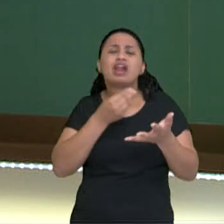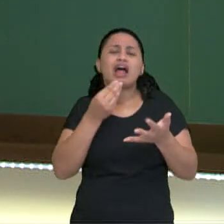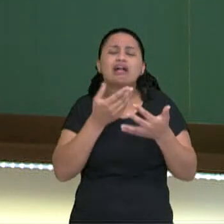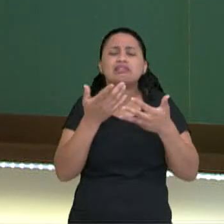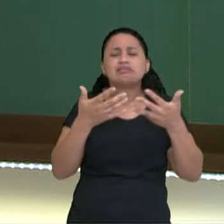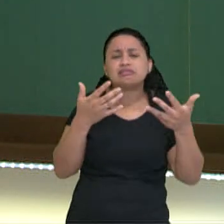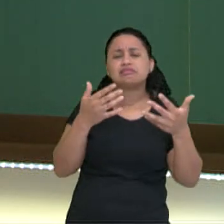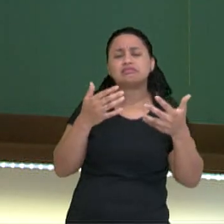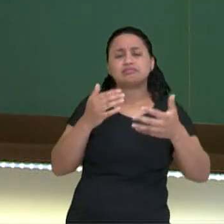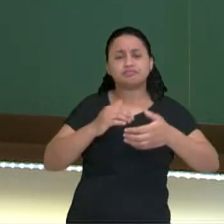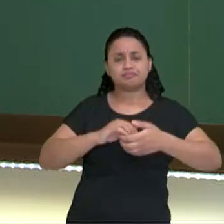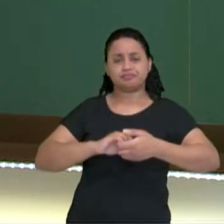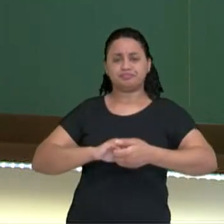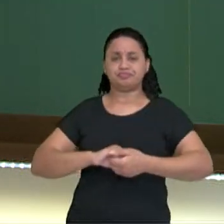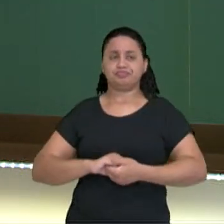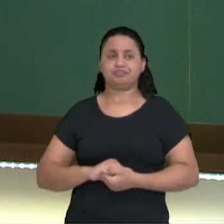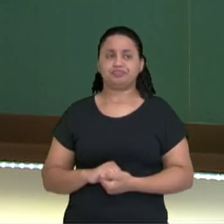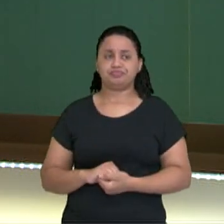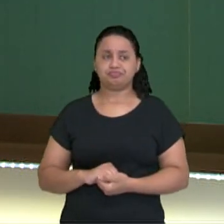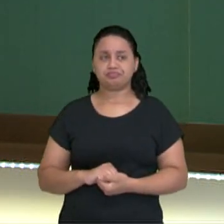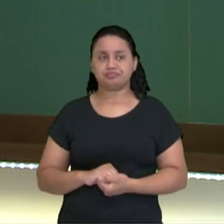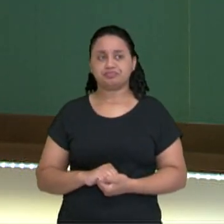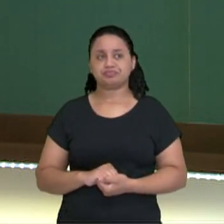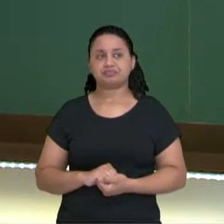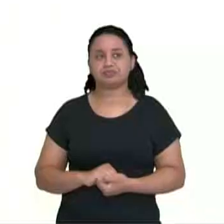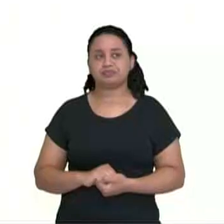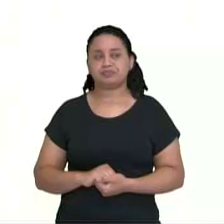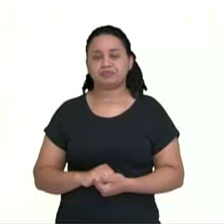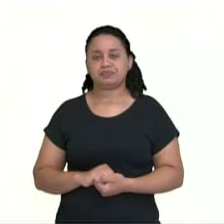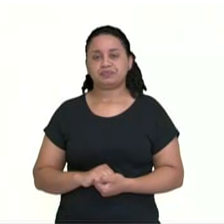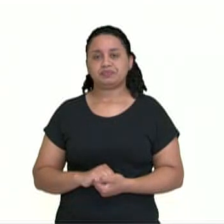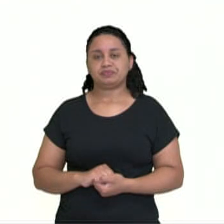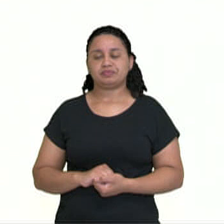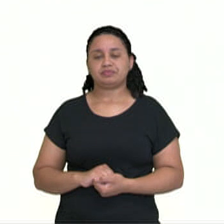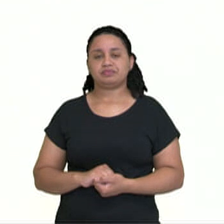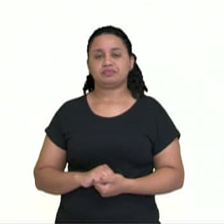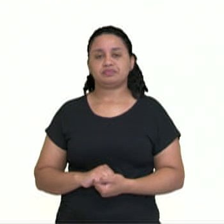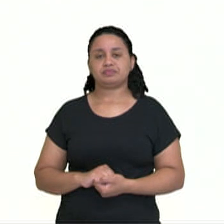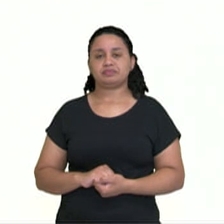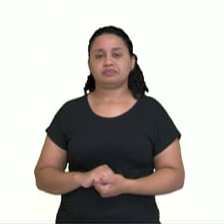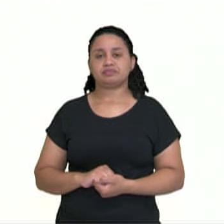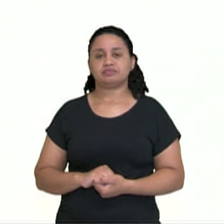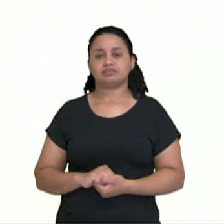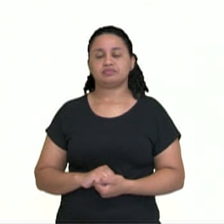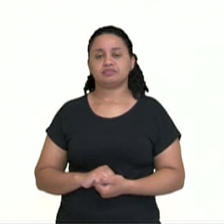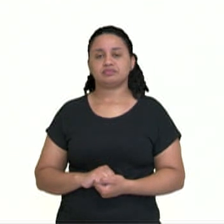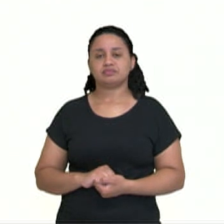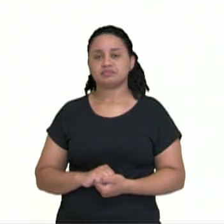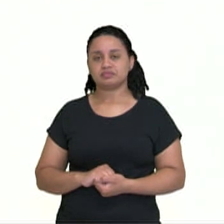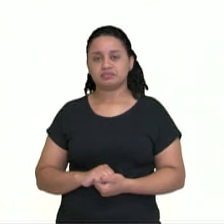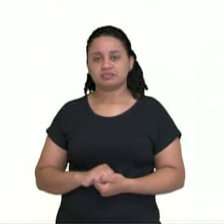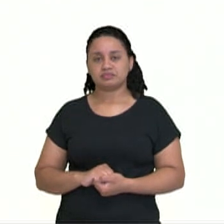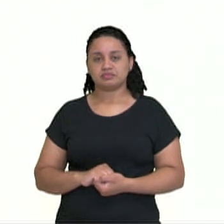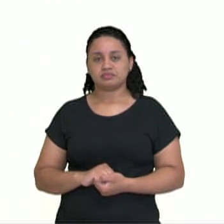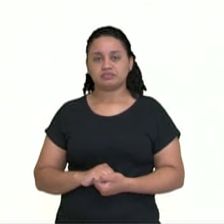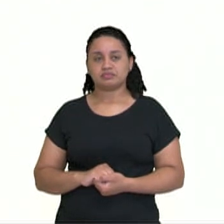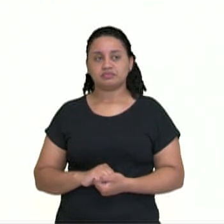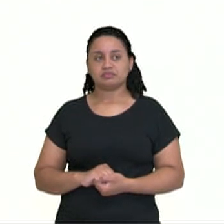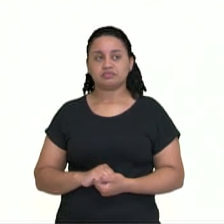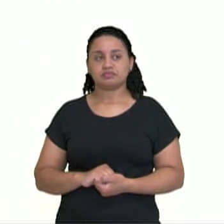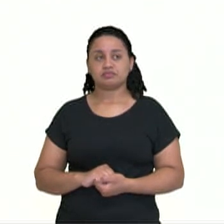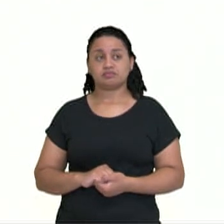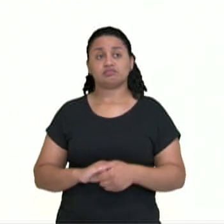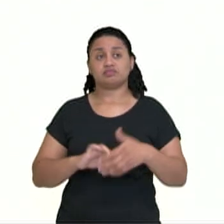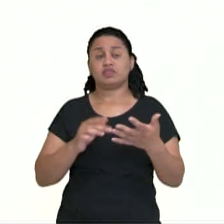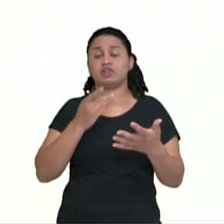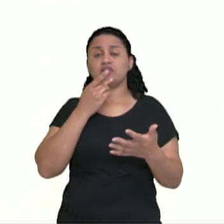miserável. He told the attendant that he had been trying to think of what to do with the penguin. E ele